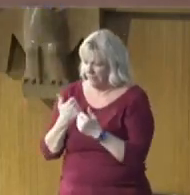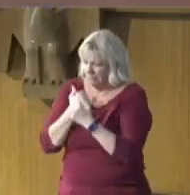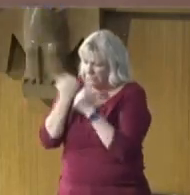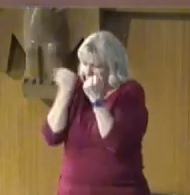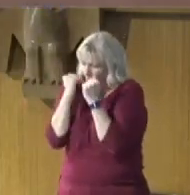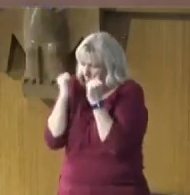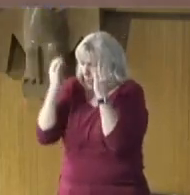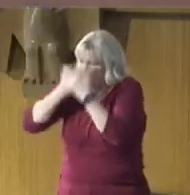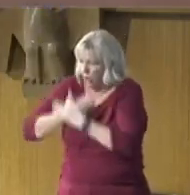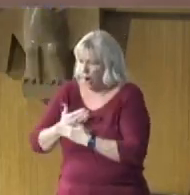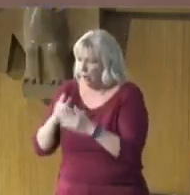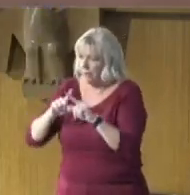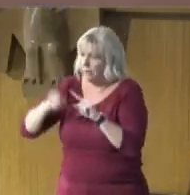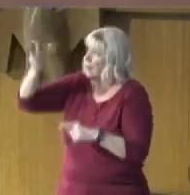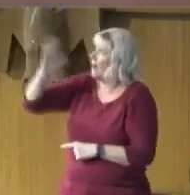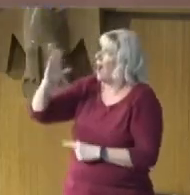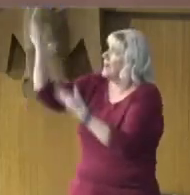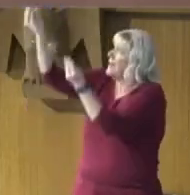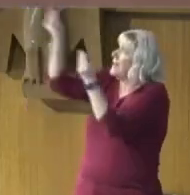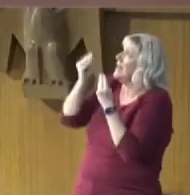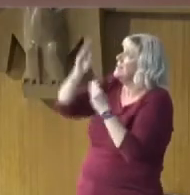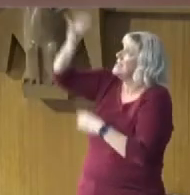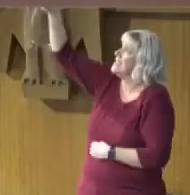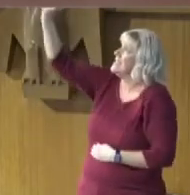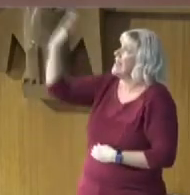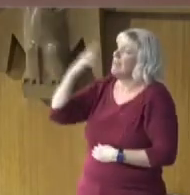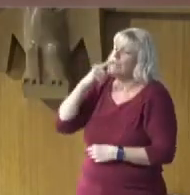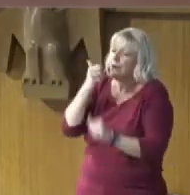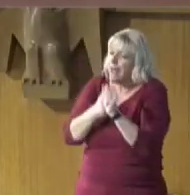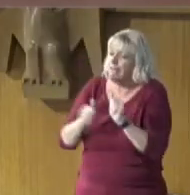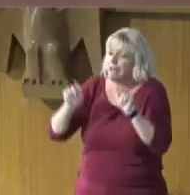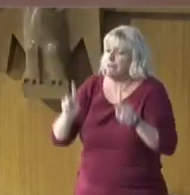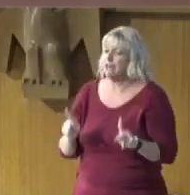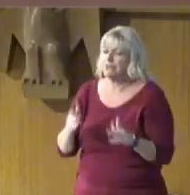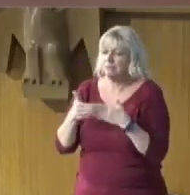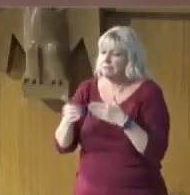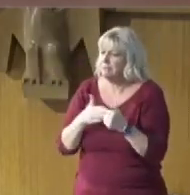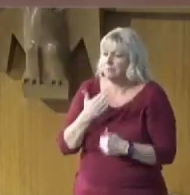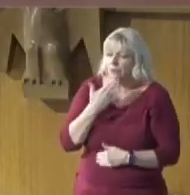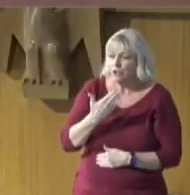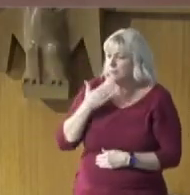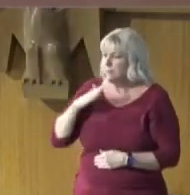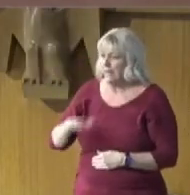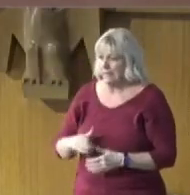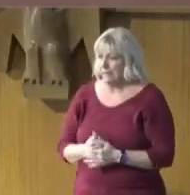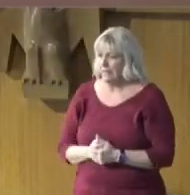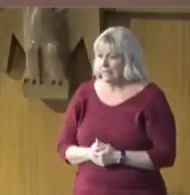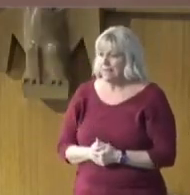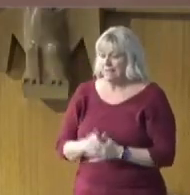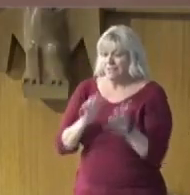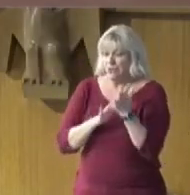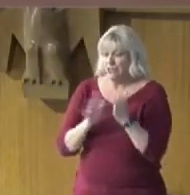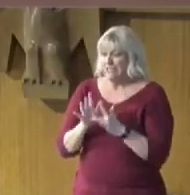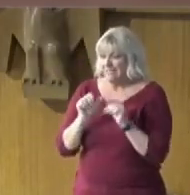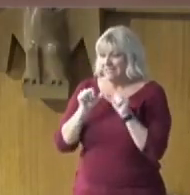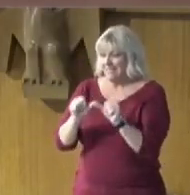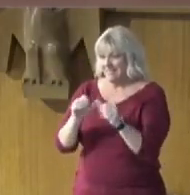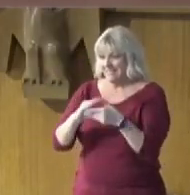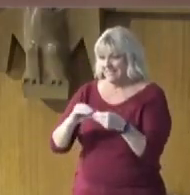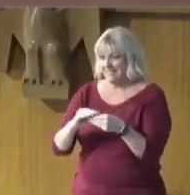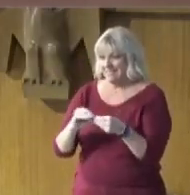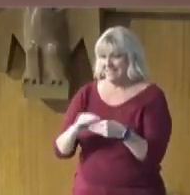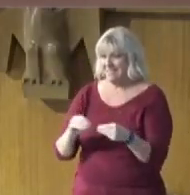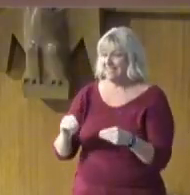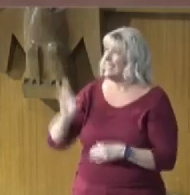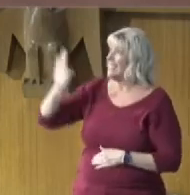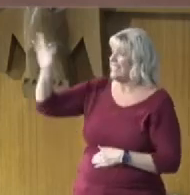no matter how good or how bad each human being is. Jesus goes on to say God's rain falls on the just and the